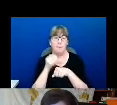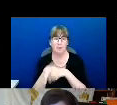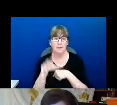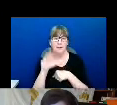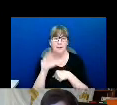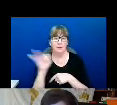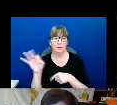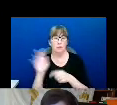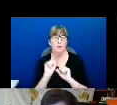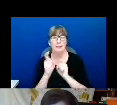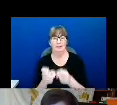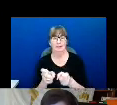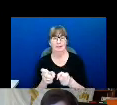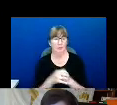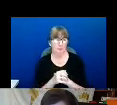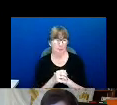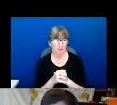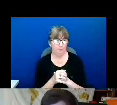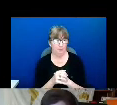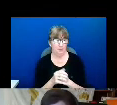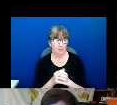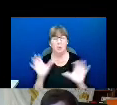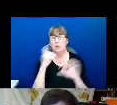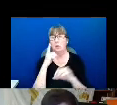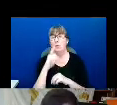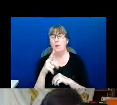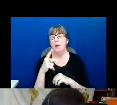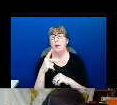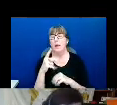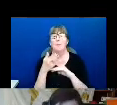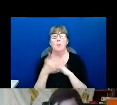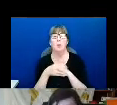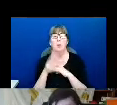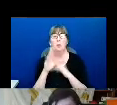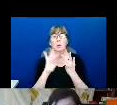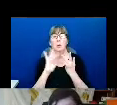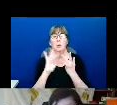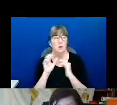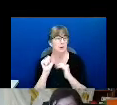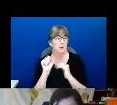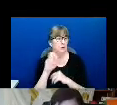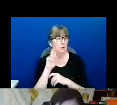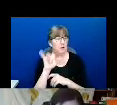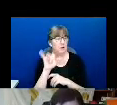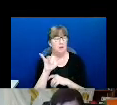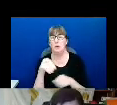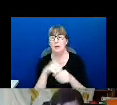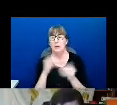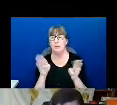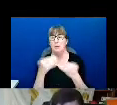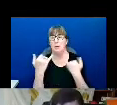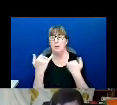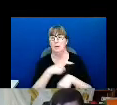gift. So look for that post-webinar survey in your email box or your inbox today at 2